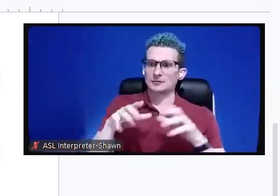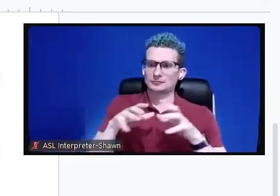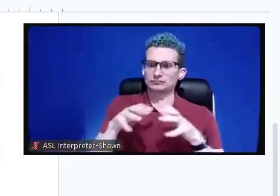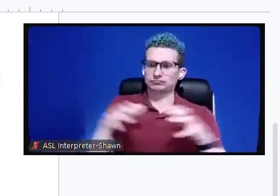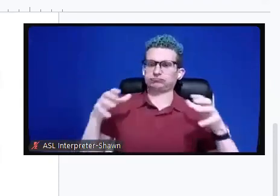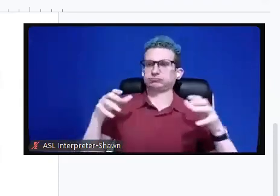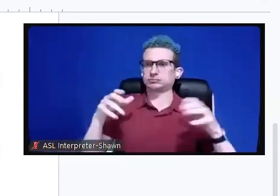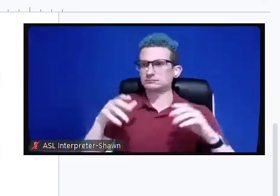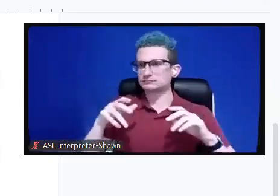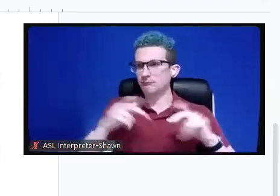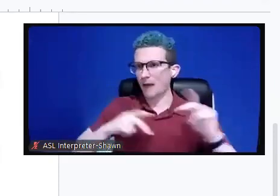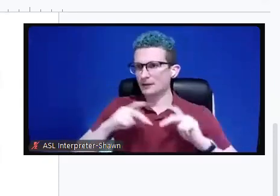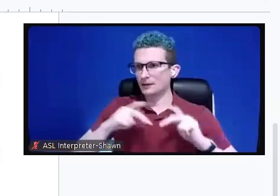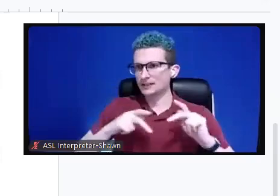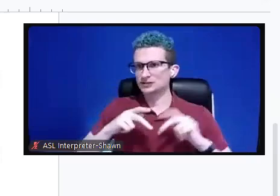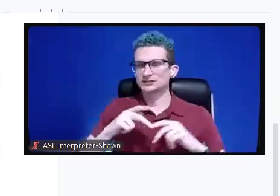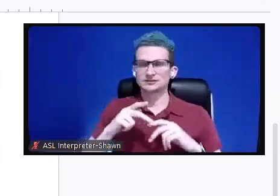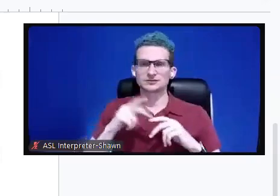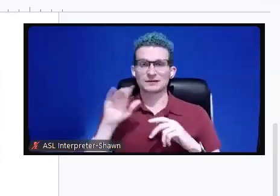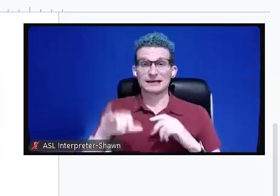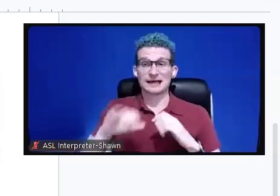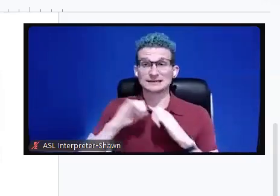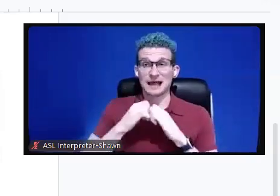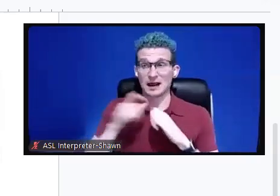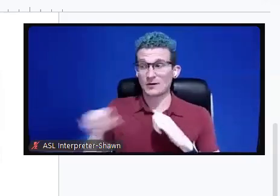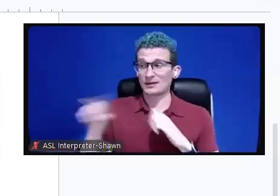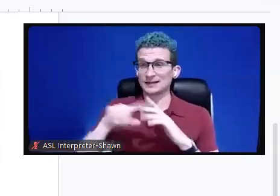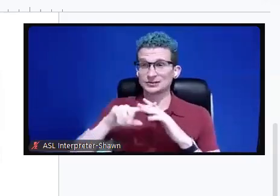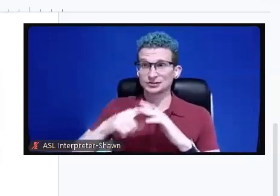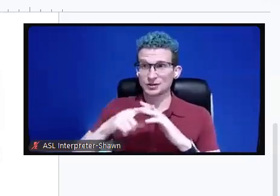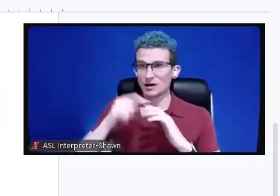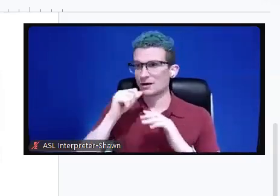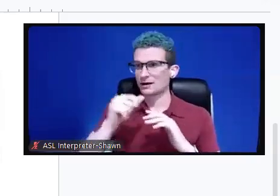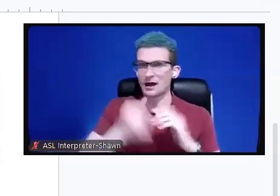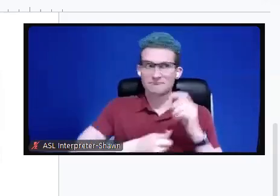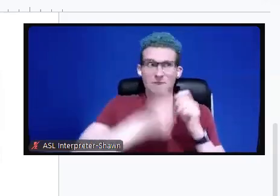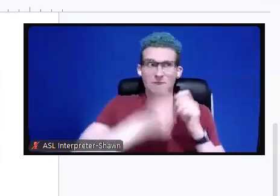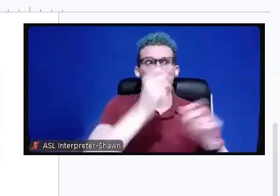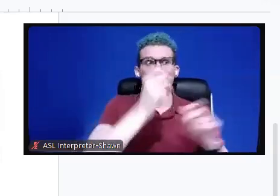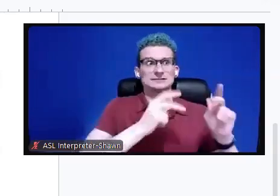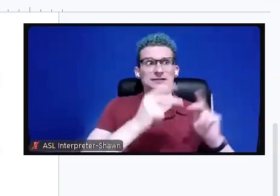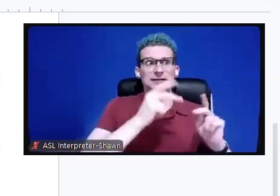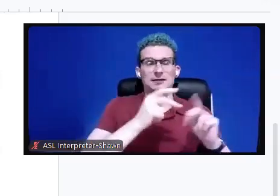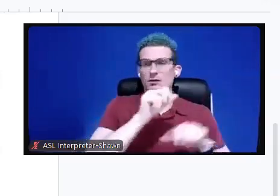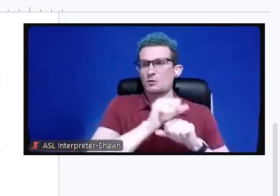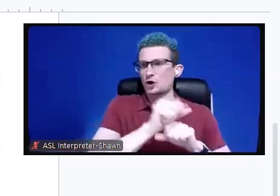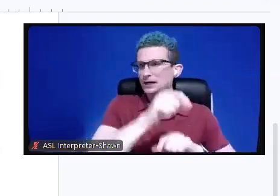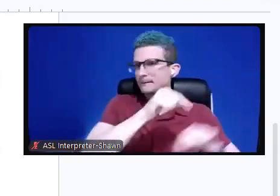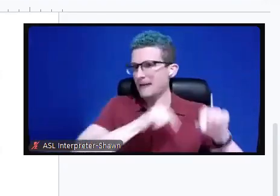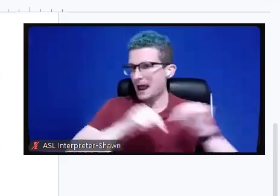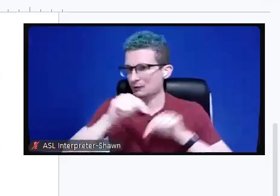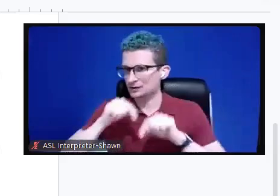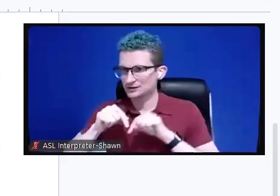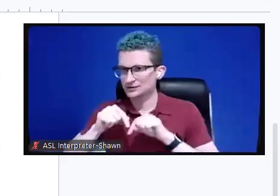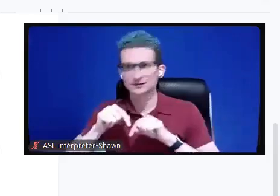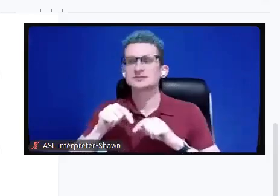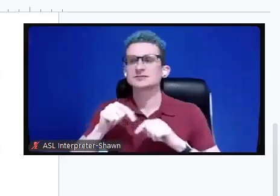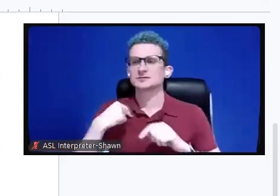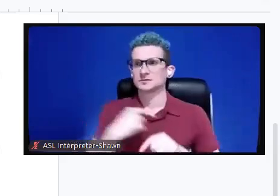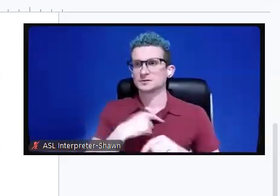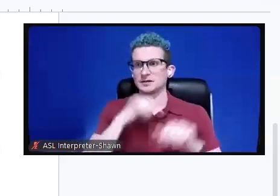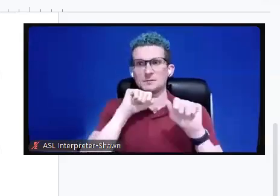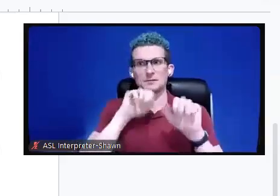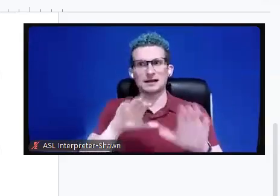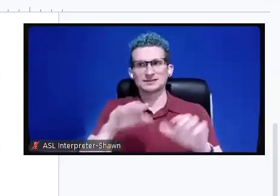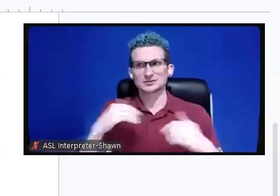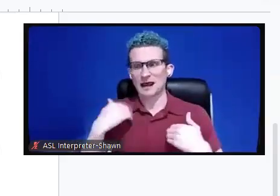is not starting with the greatest population is working their way backwards. And we're really blessed, I think, Rob, to have them in